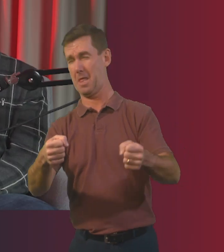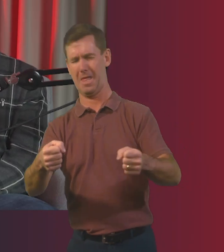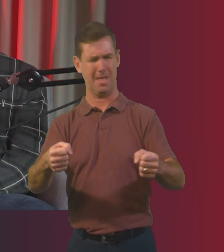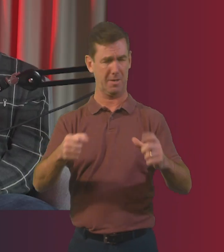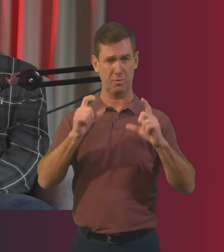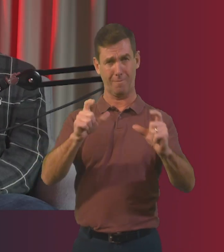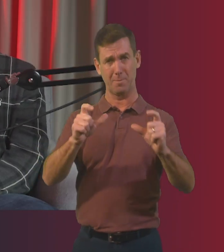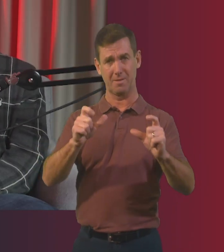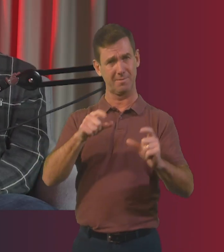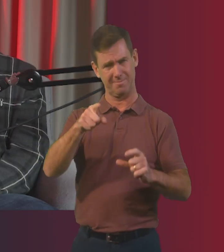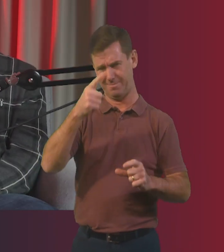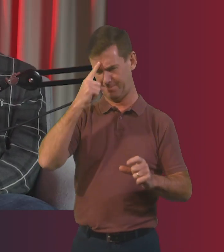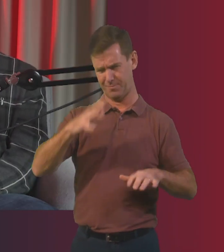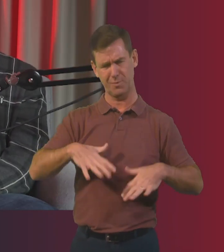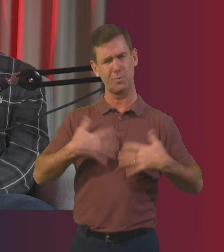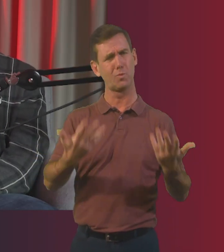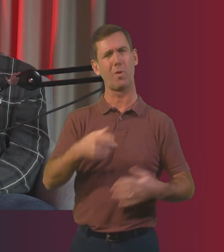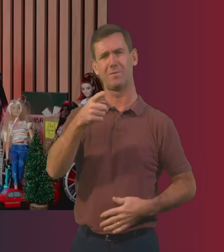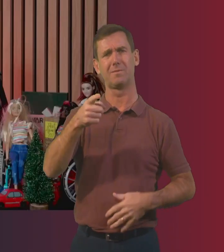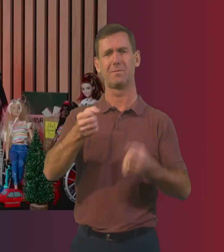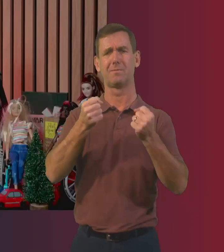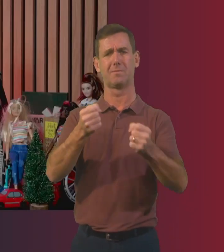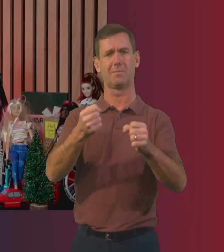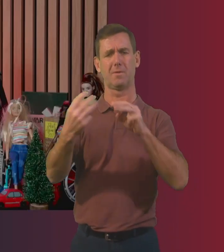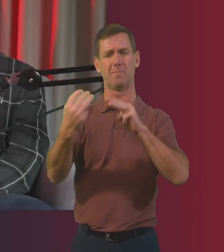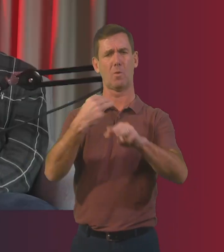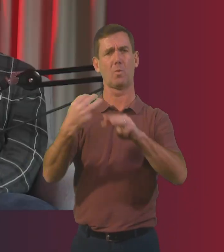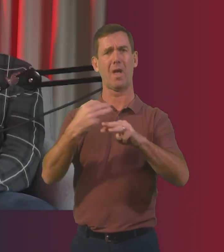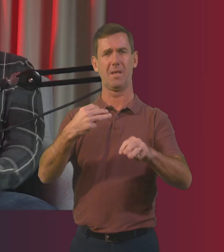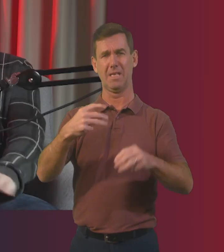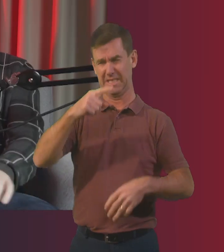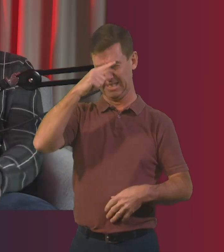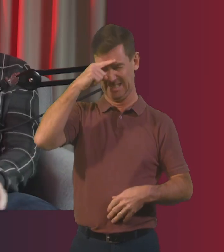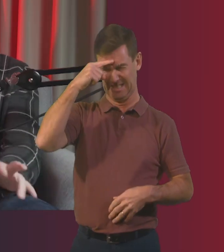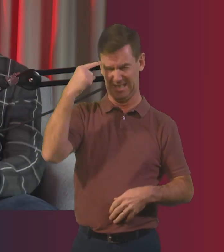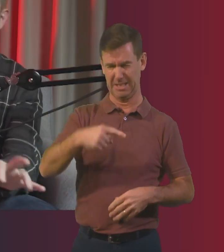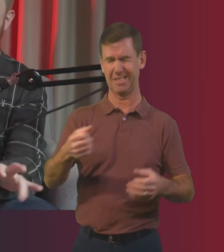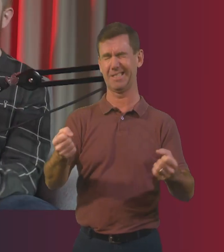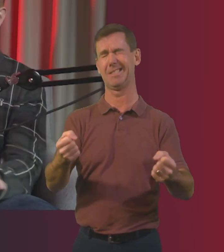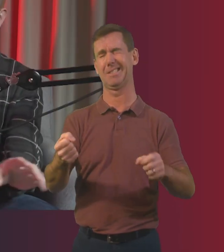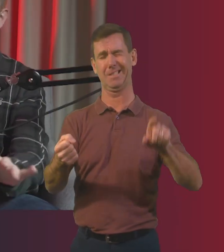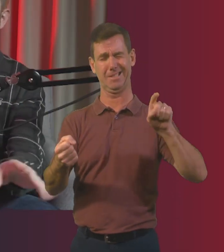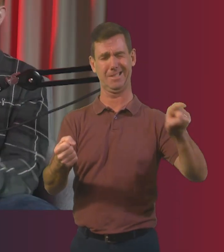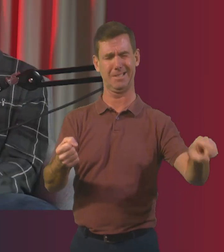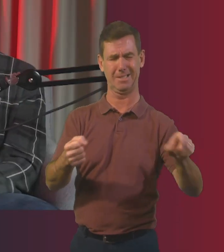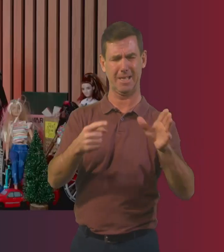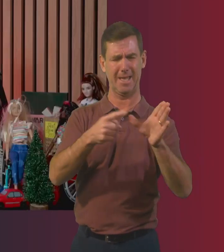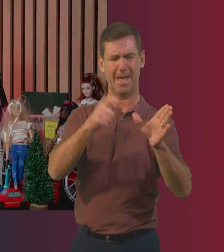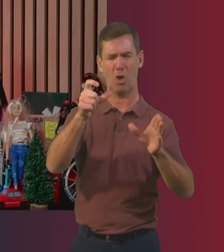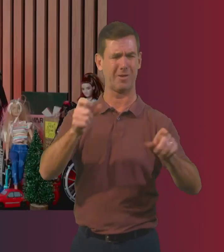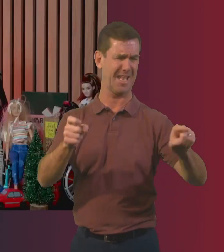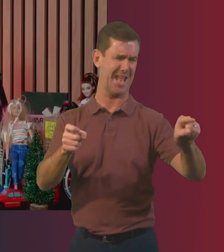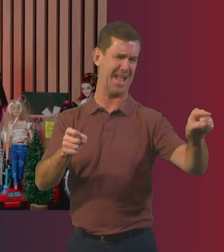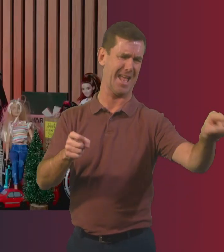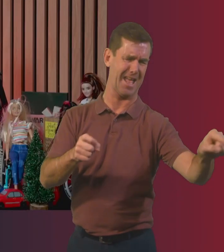not, it's the last thing you want is to be driving on a motorway. It's so hot and you can't get to the aircon because it's too... I